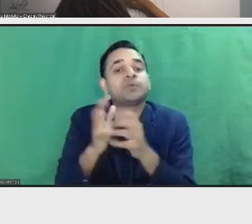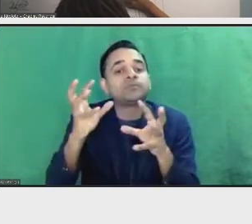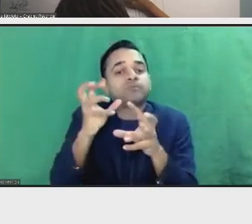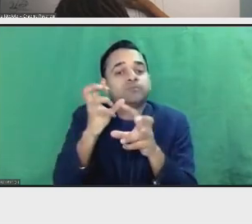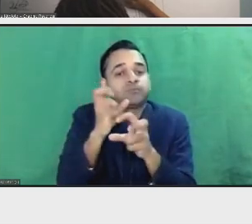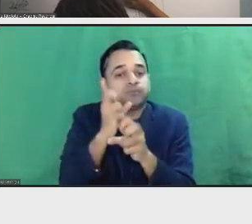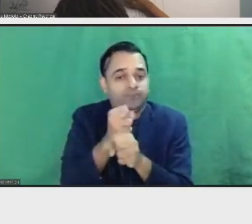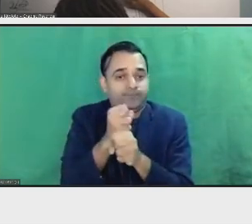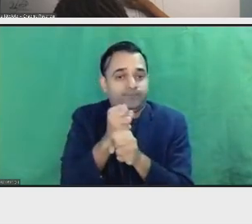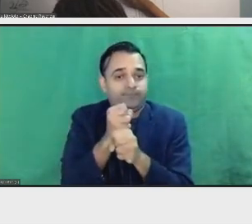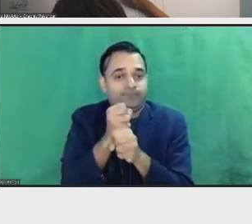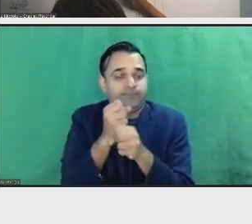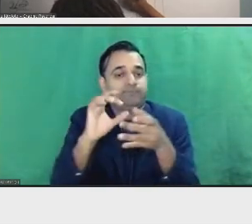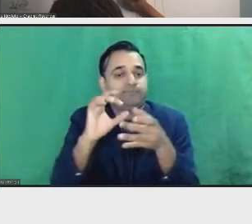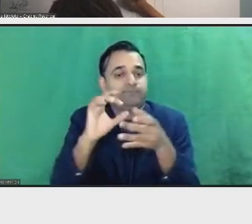Ms. Schultz?